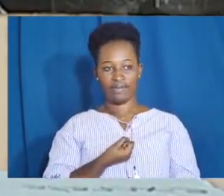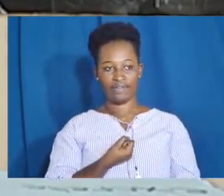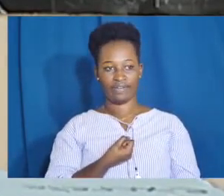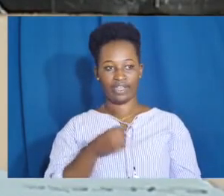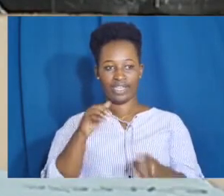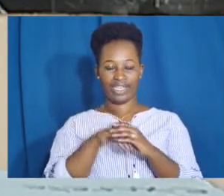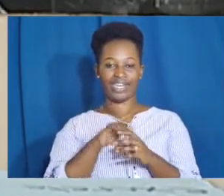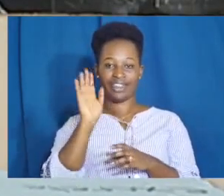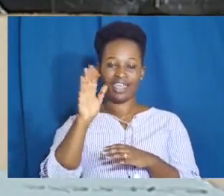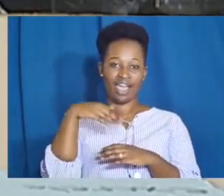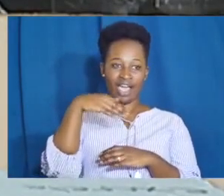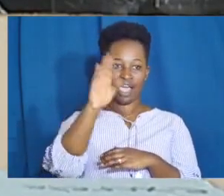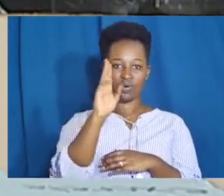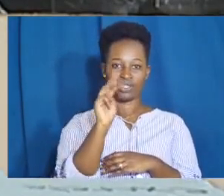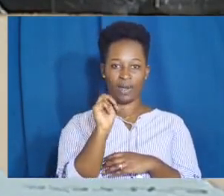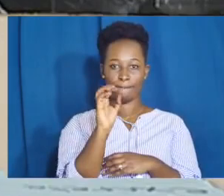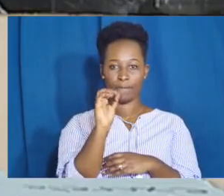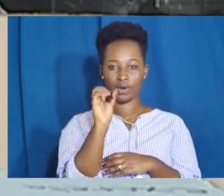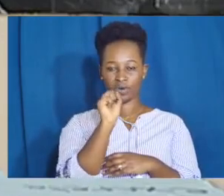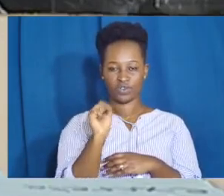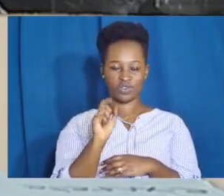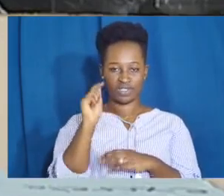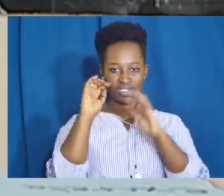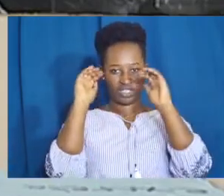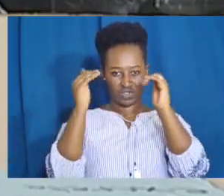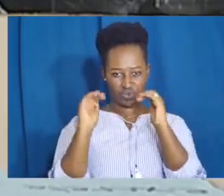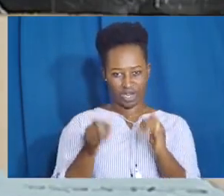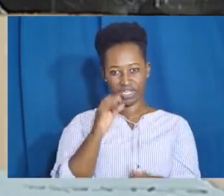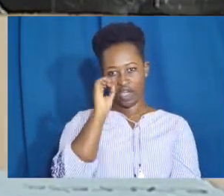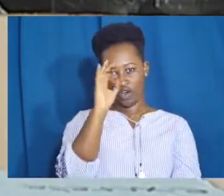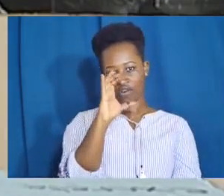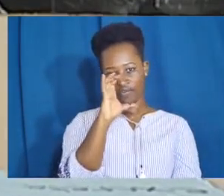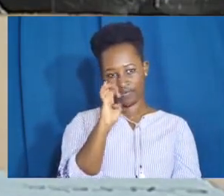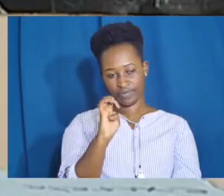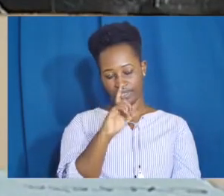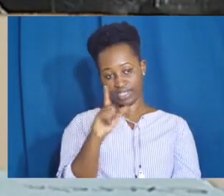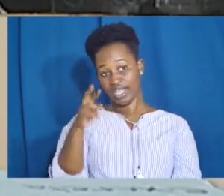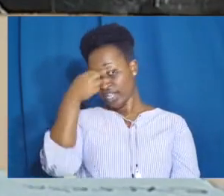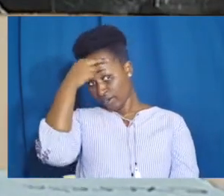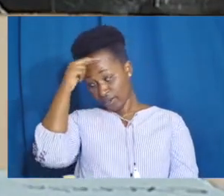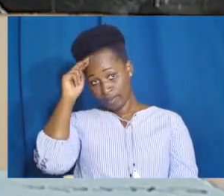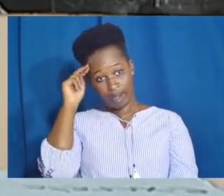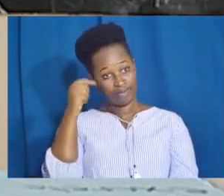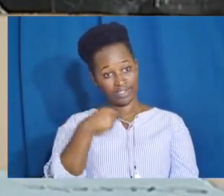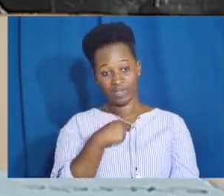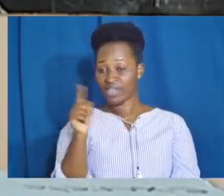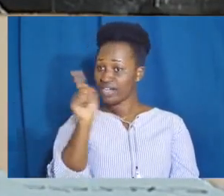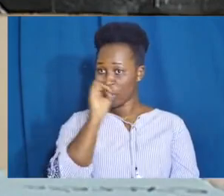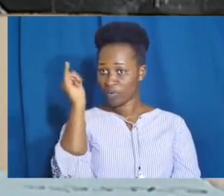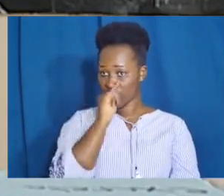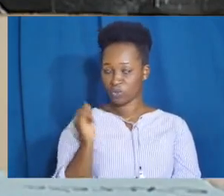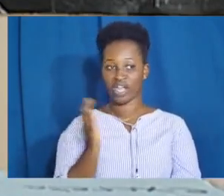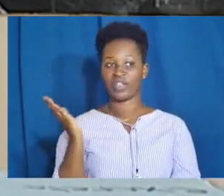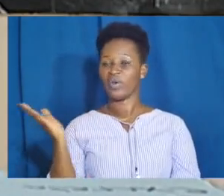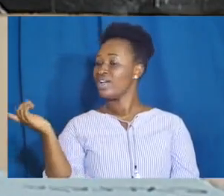in their outermost structure of the cell. That's why I didn't draw it here.